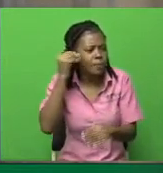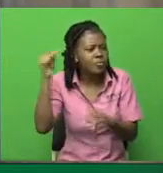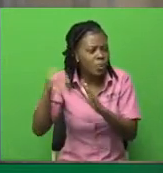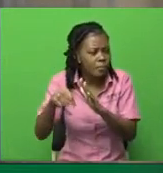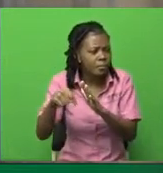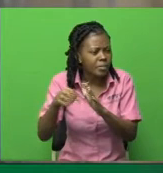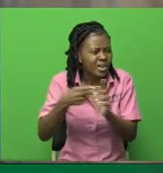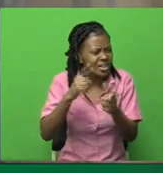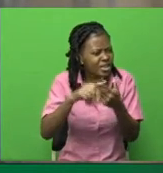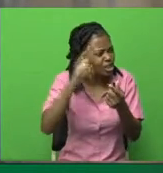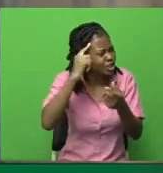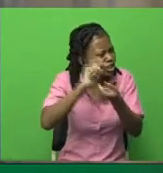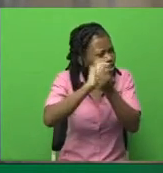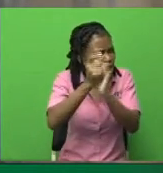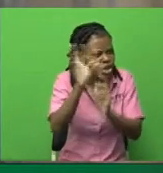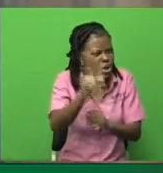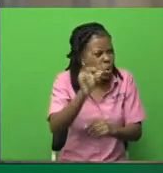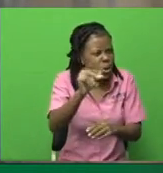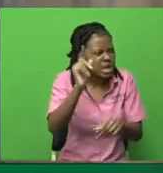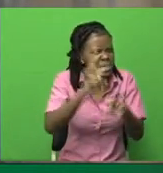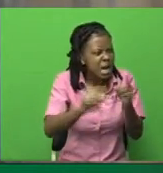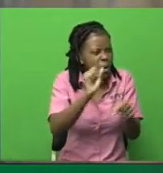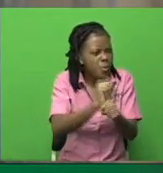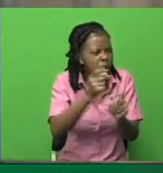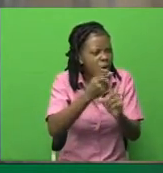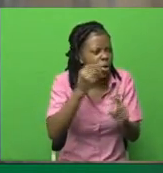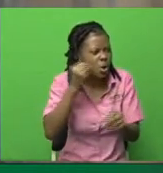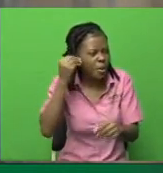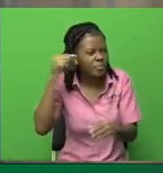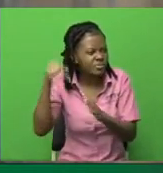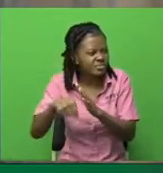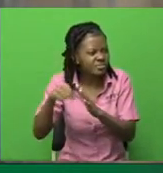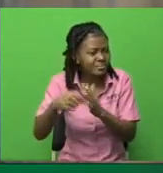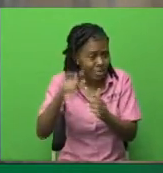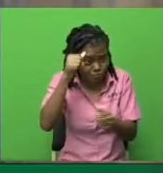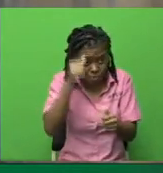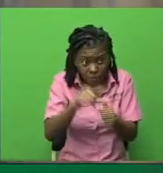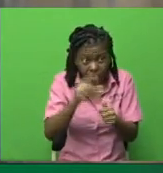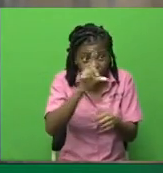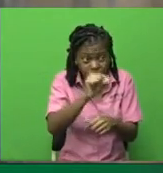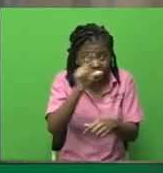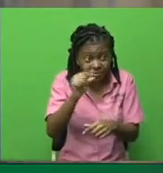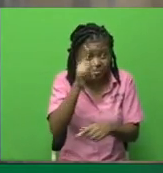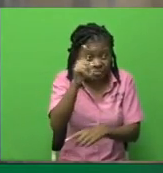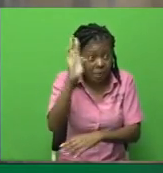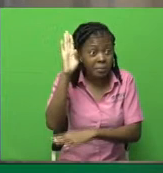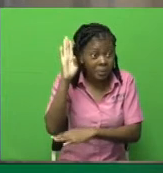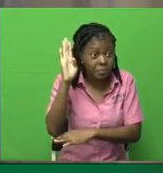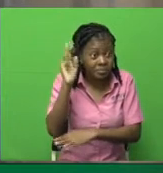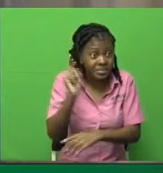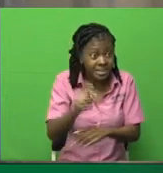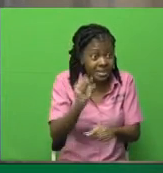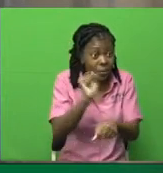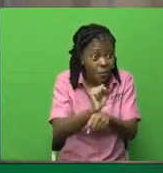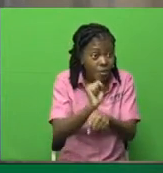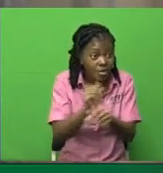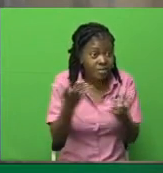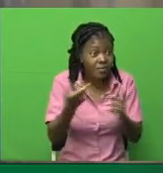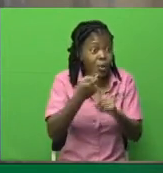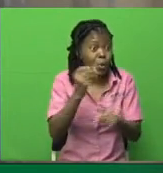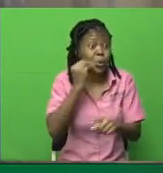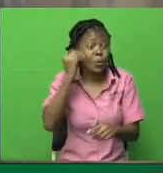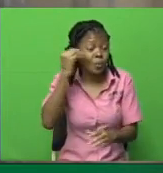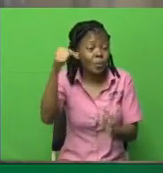it happen in your 2020 Manifesto you promised a work from home policy pnm promises never